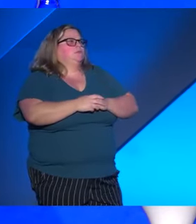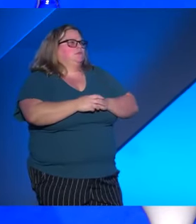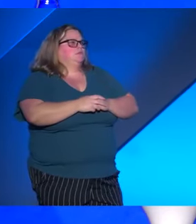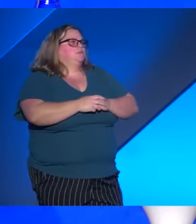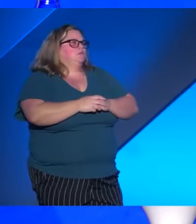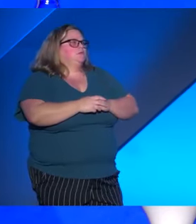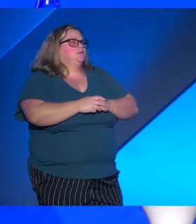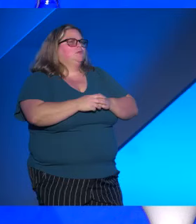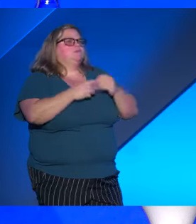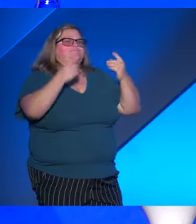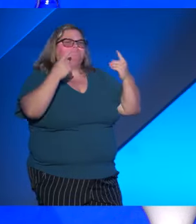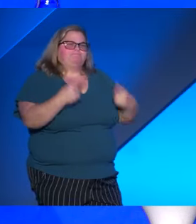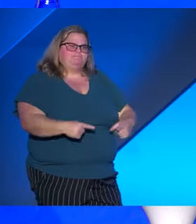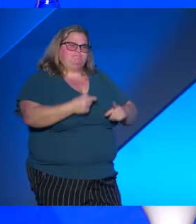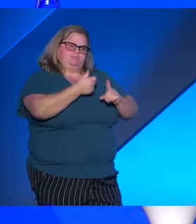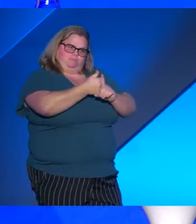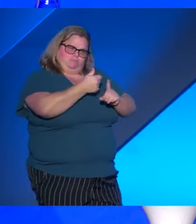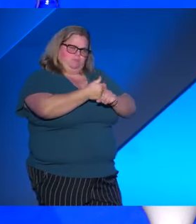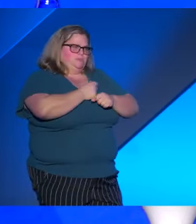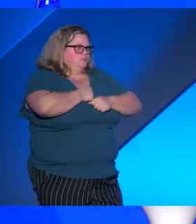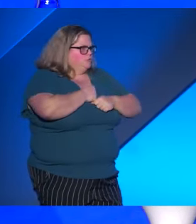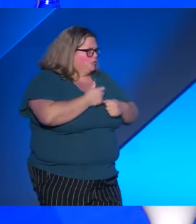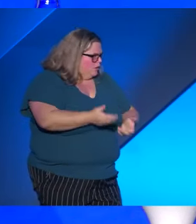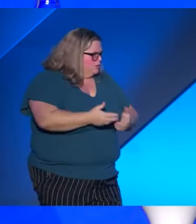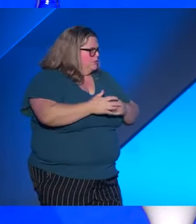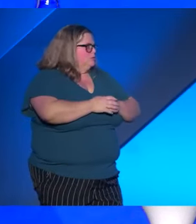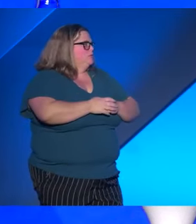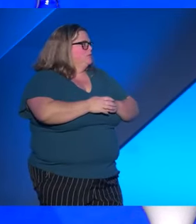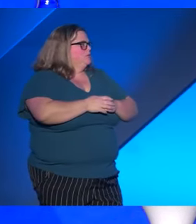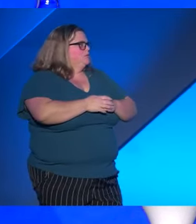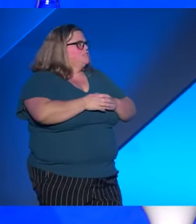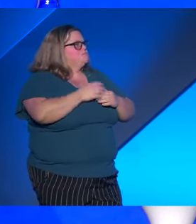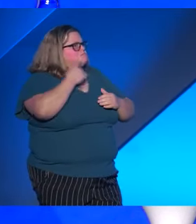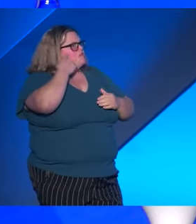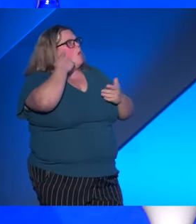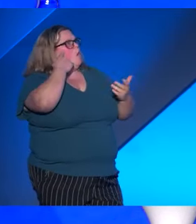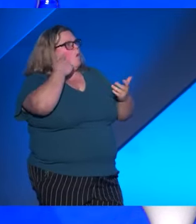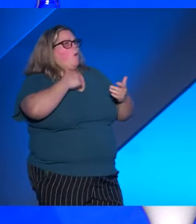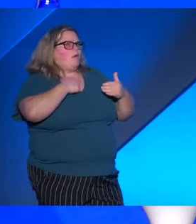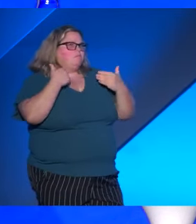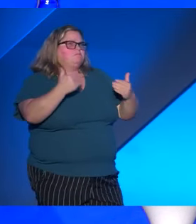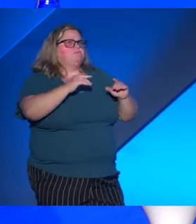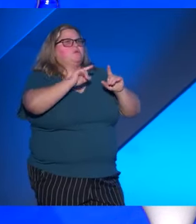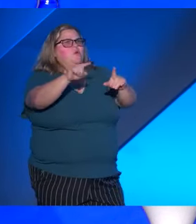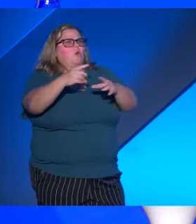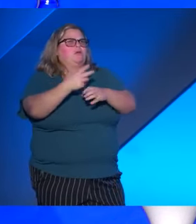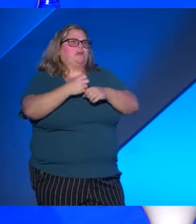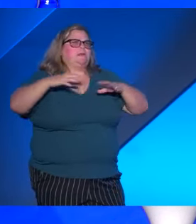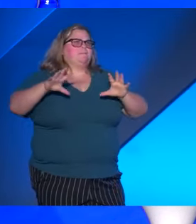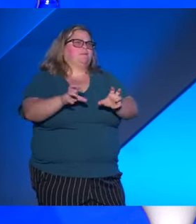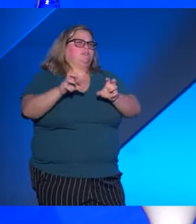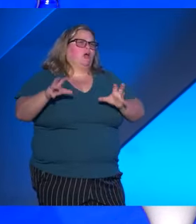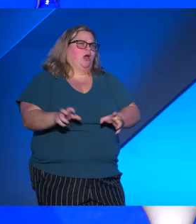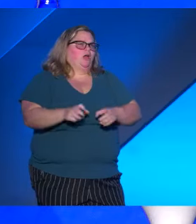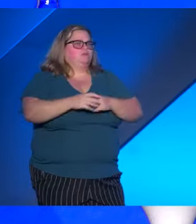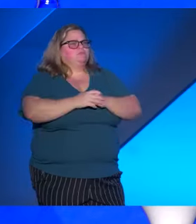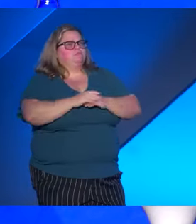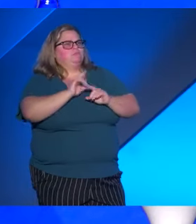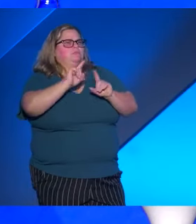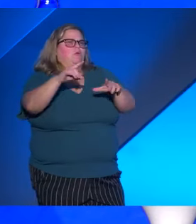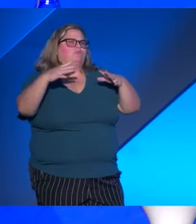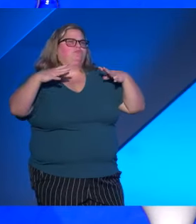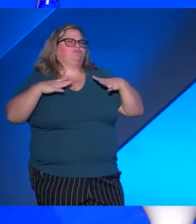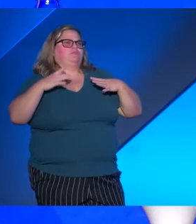When you're exhausted, you might think about going to get a massage. When you're exhausted, you might think about going away for the weekend. When